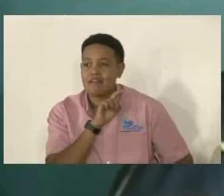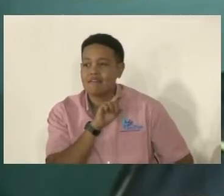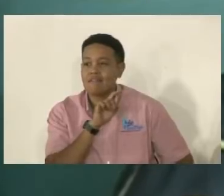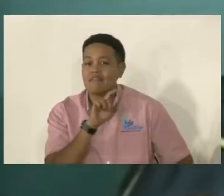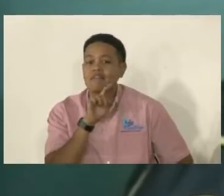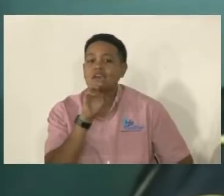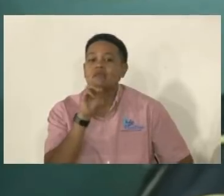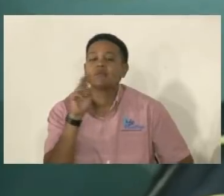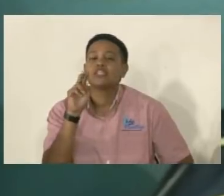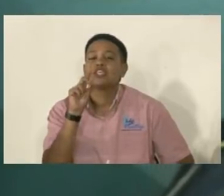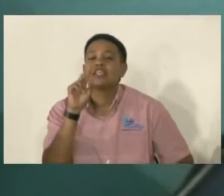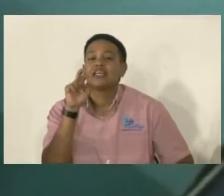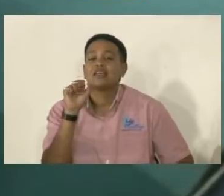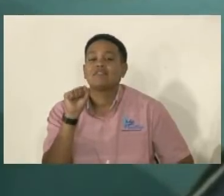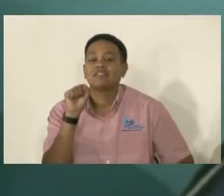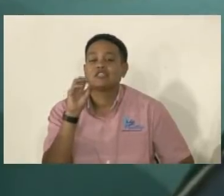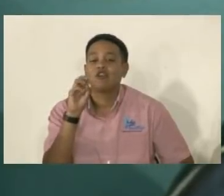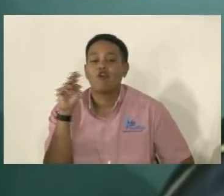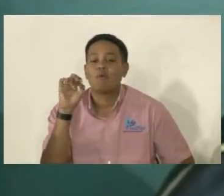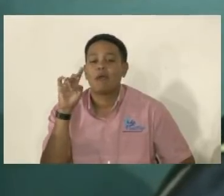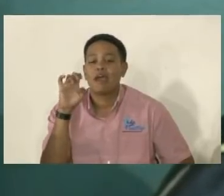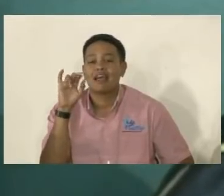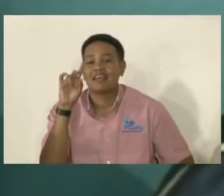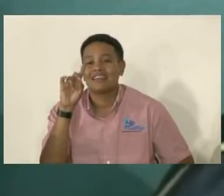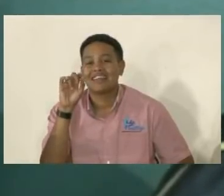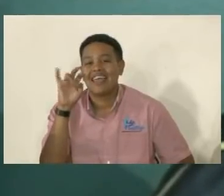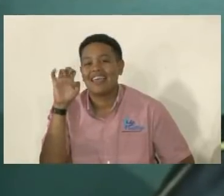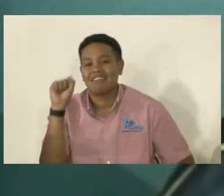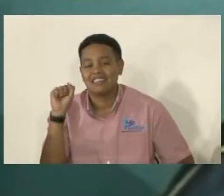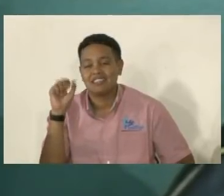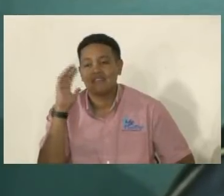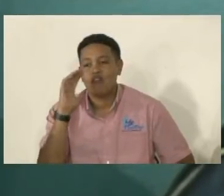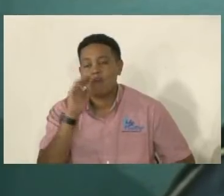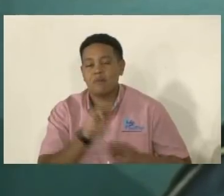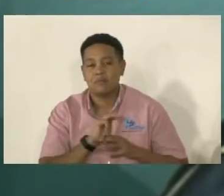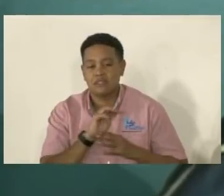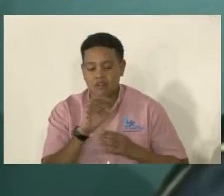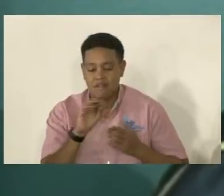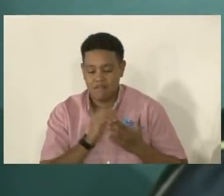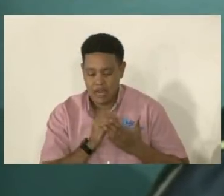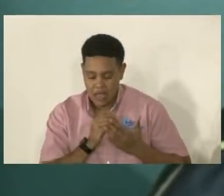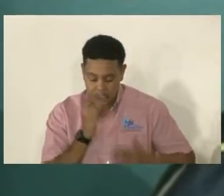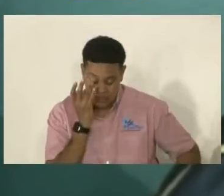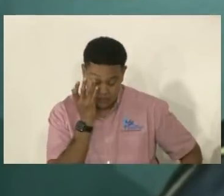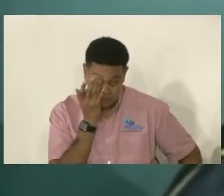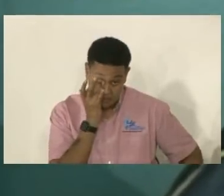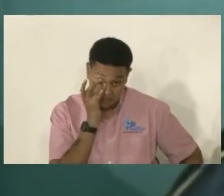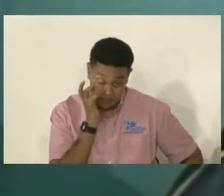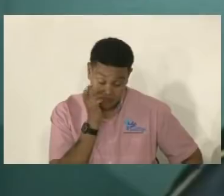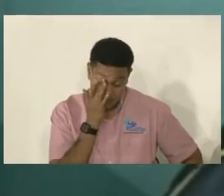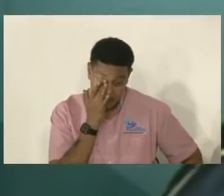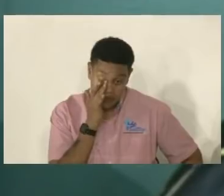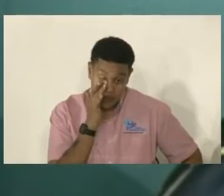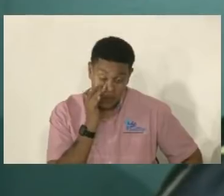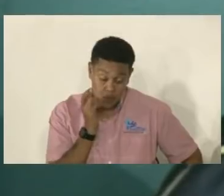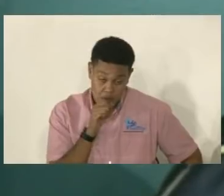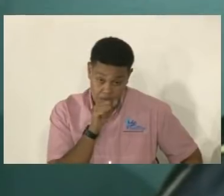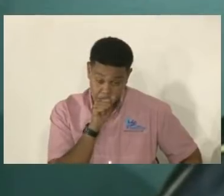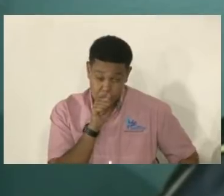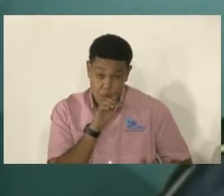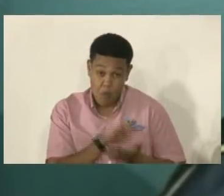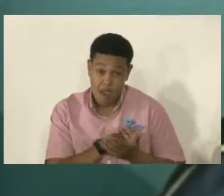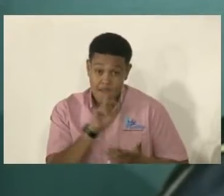Mr. Davis, former Minister of Finance. His wife was Rose,